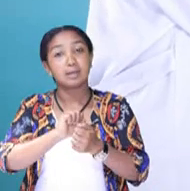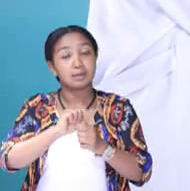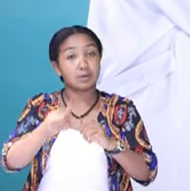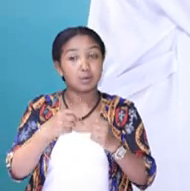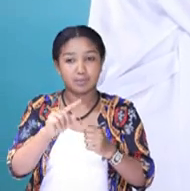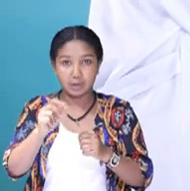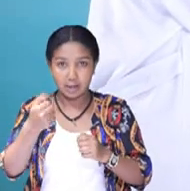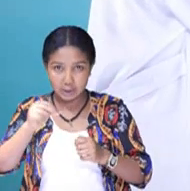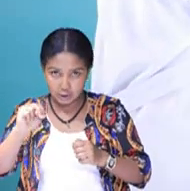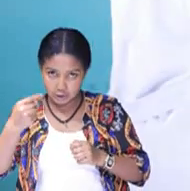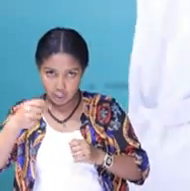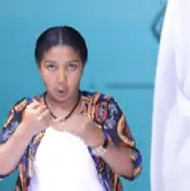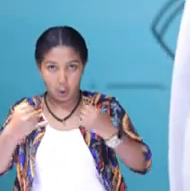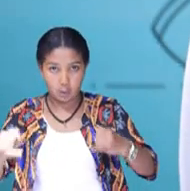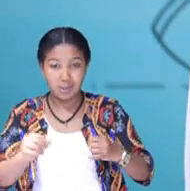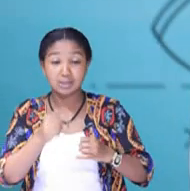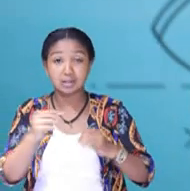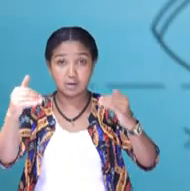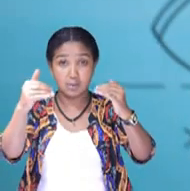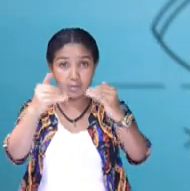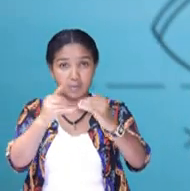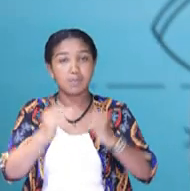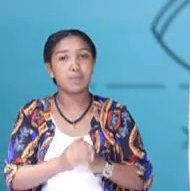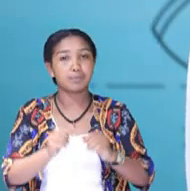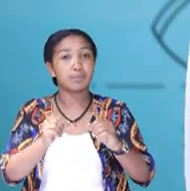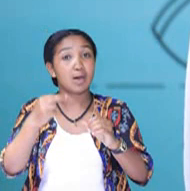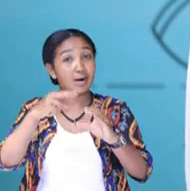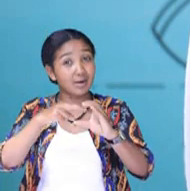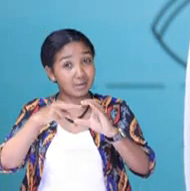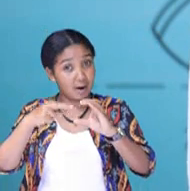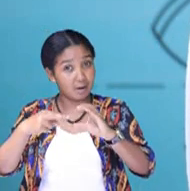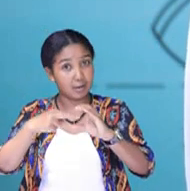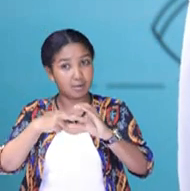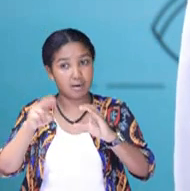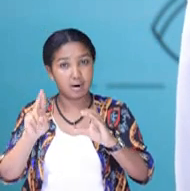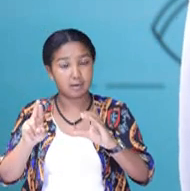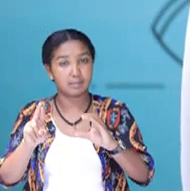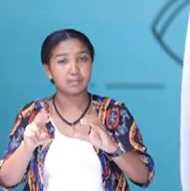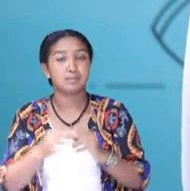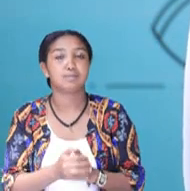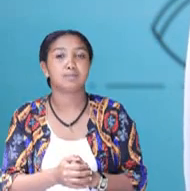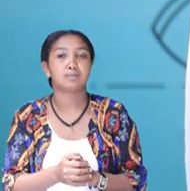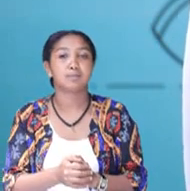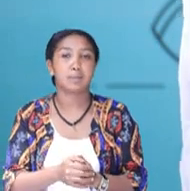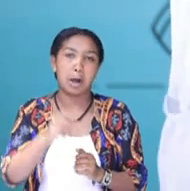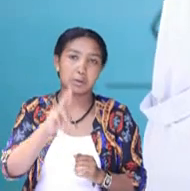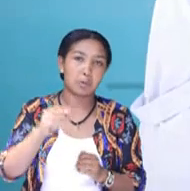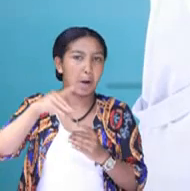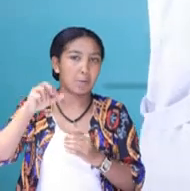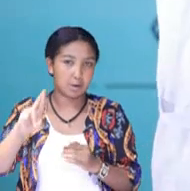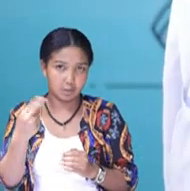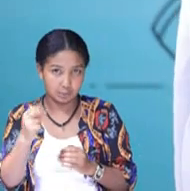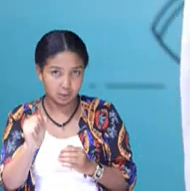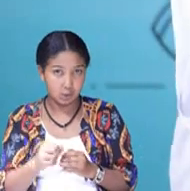tangential acceleration is equals to radius r. We can interchangeably use this as a small r or capital